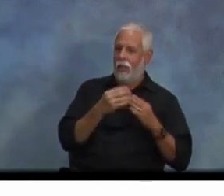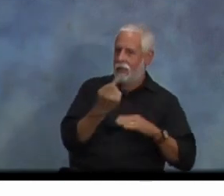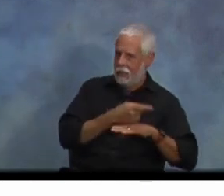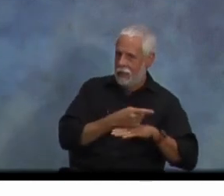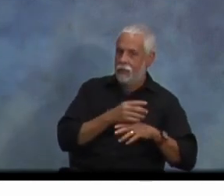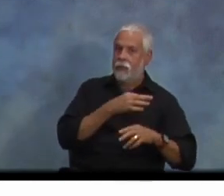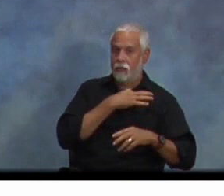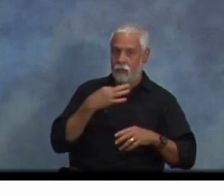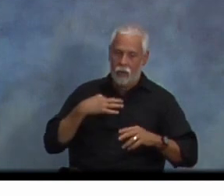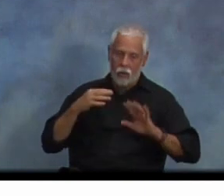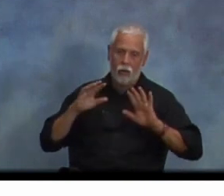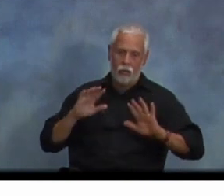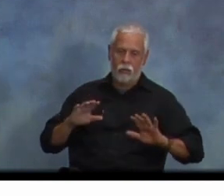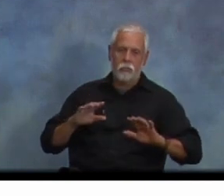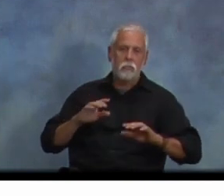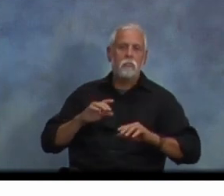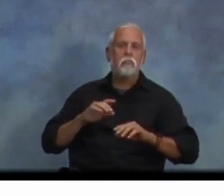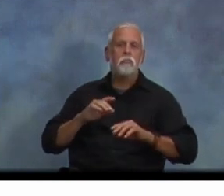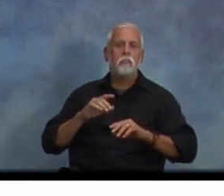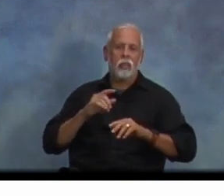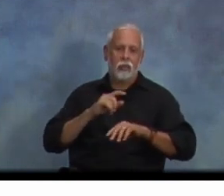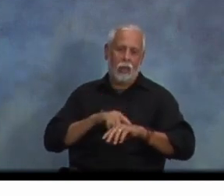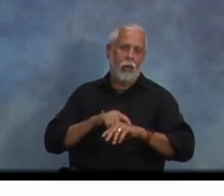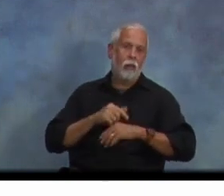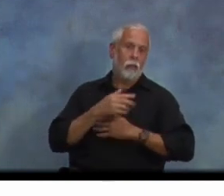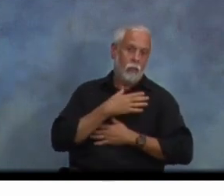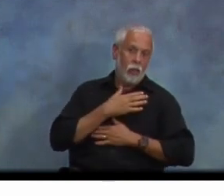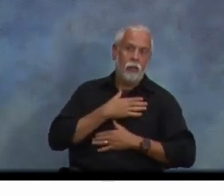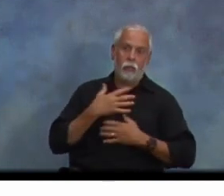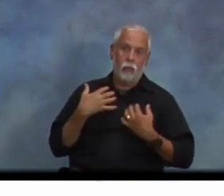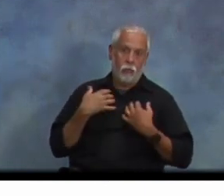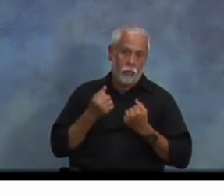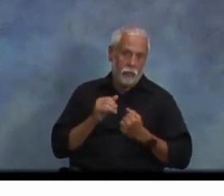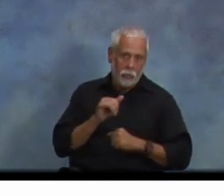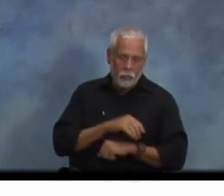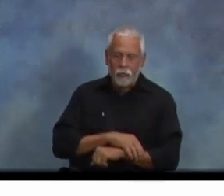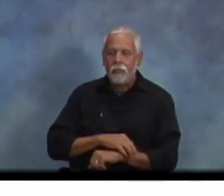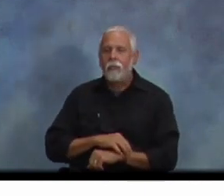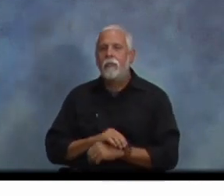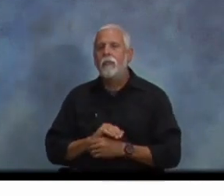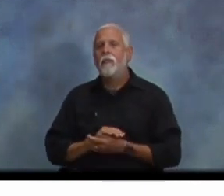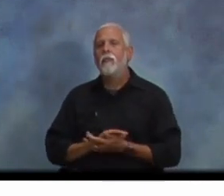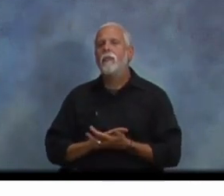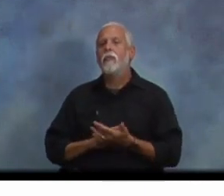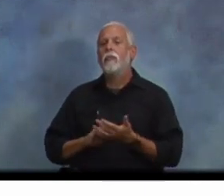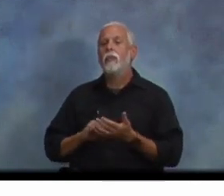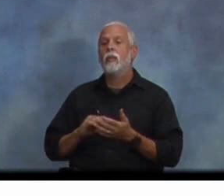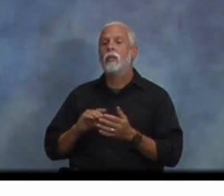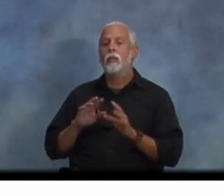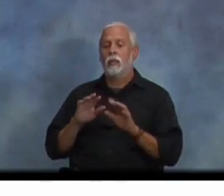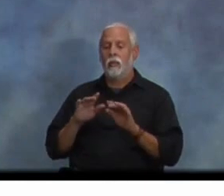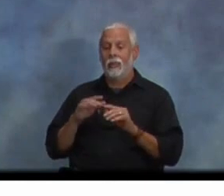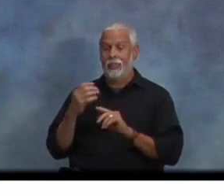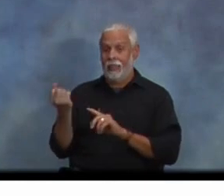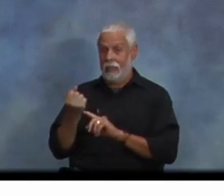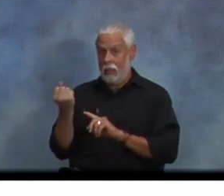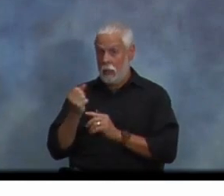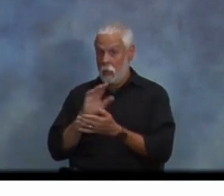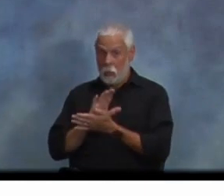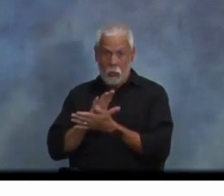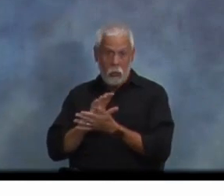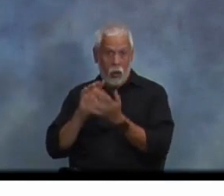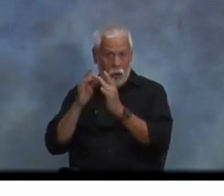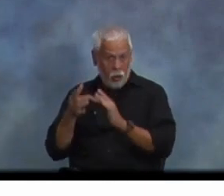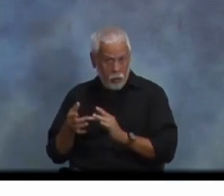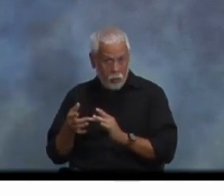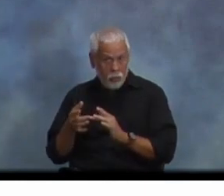allow our staff still the same amount of downtime as we can. The Saturday school